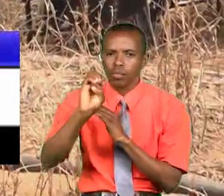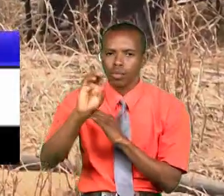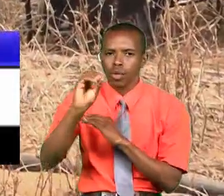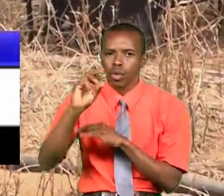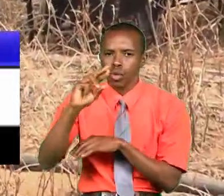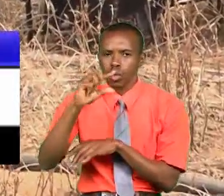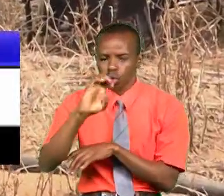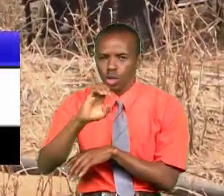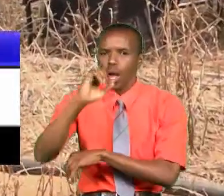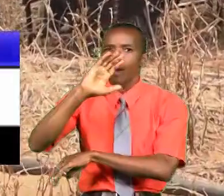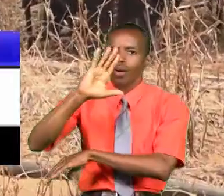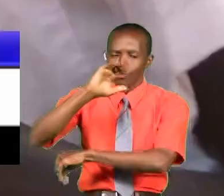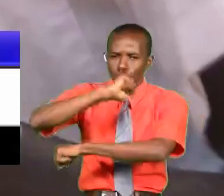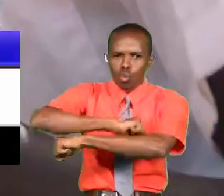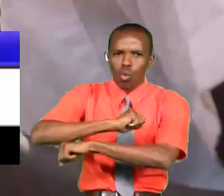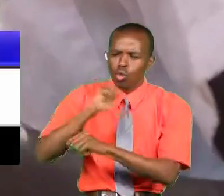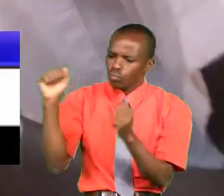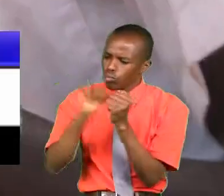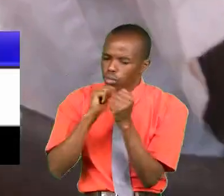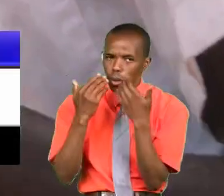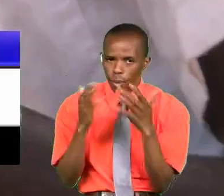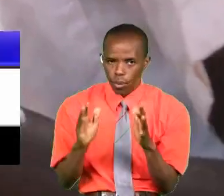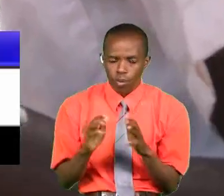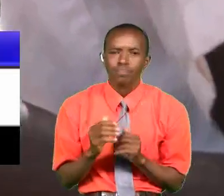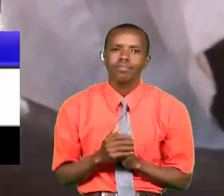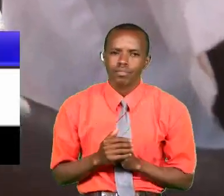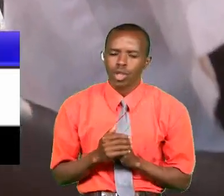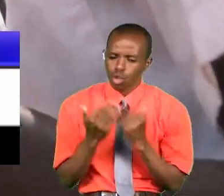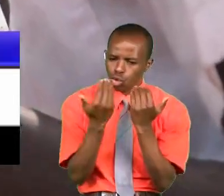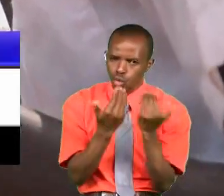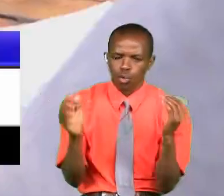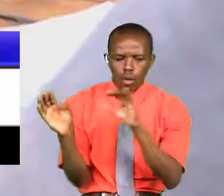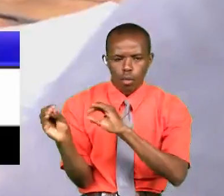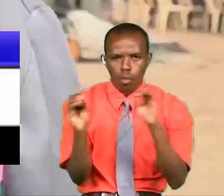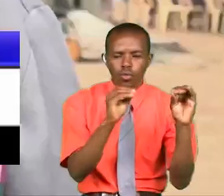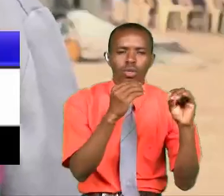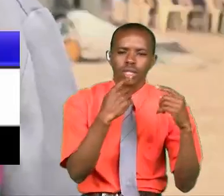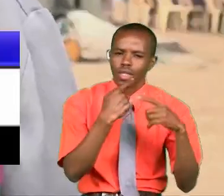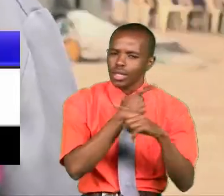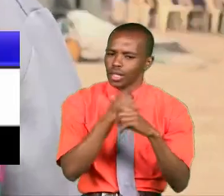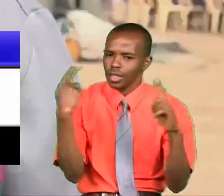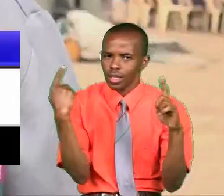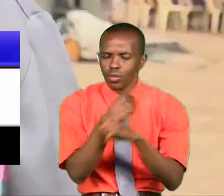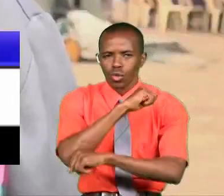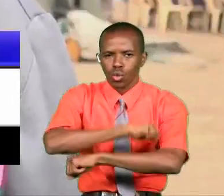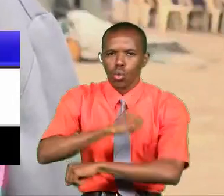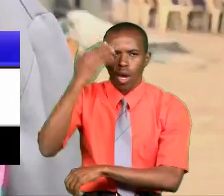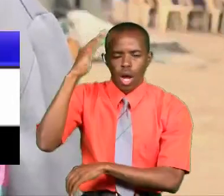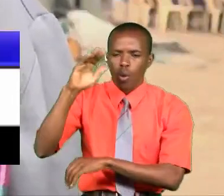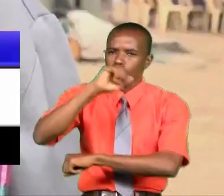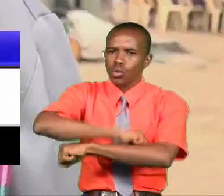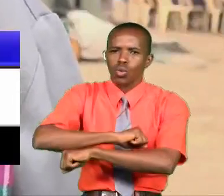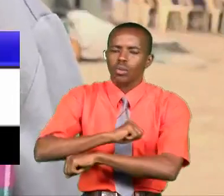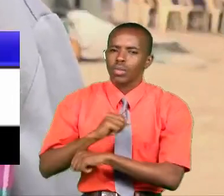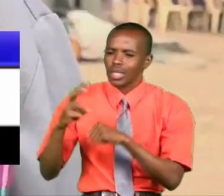5 schools are still fully submerged in floods and students had to relocate. We are aware that the school has moved